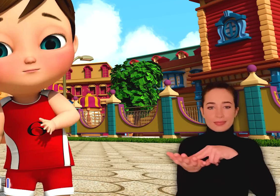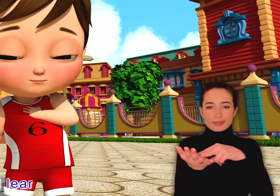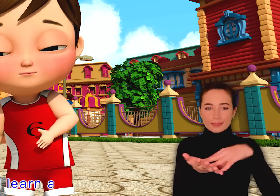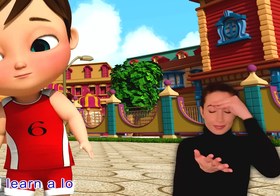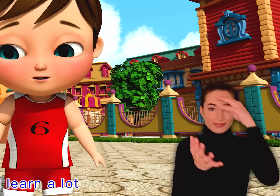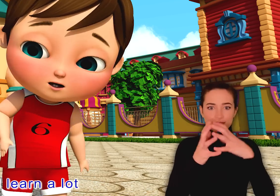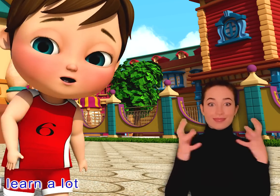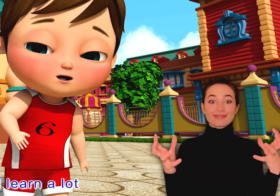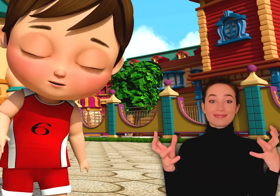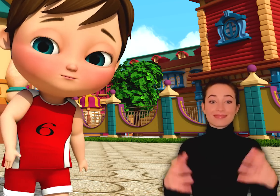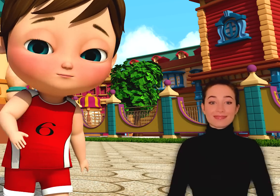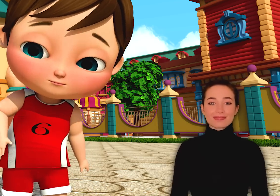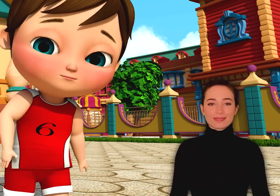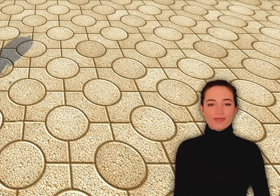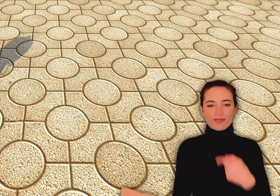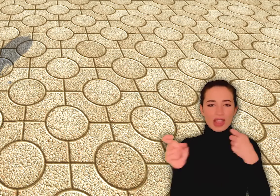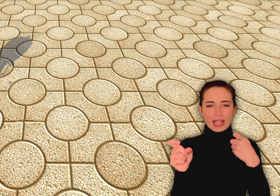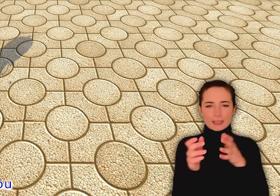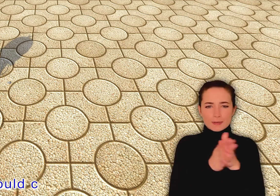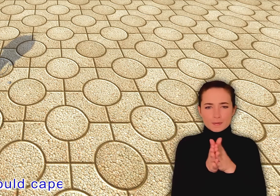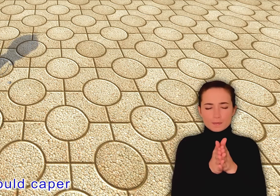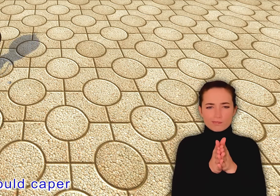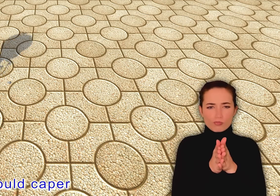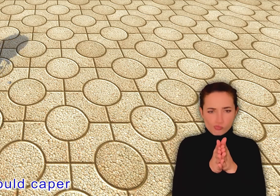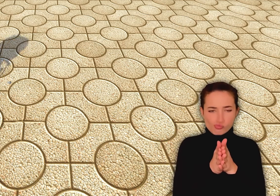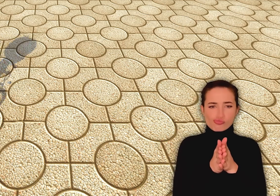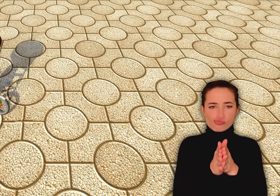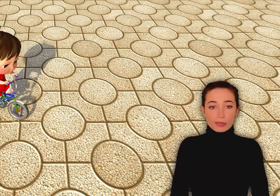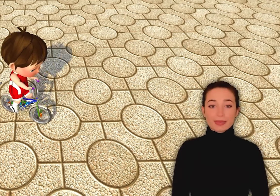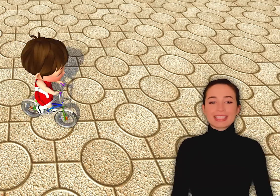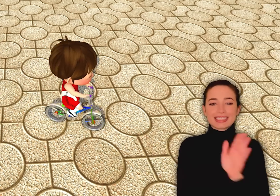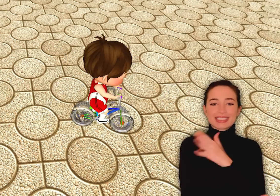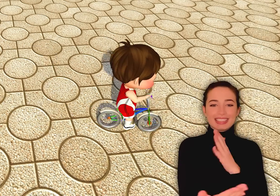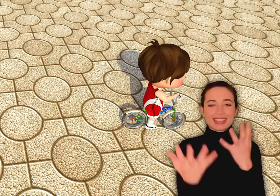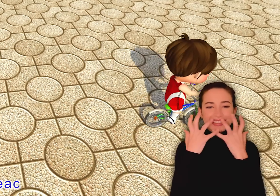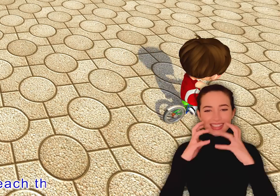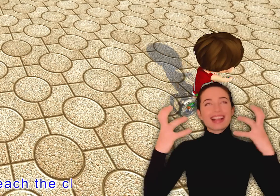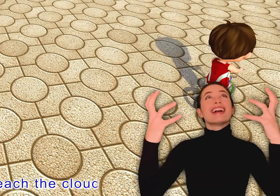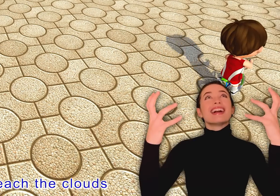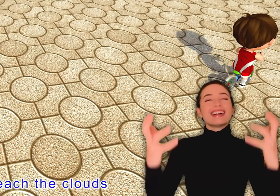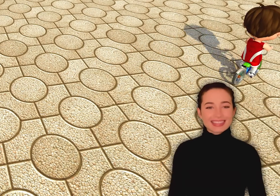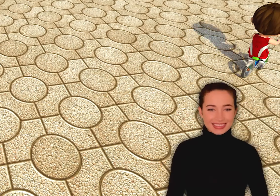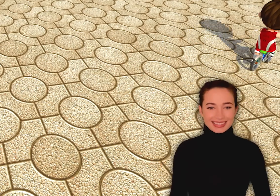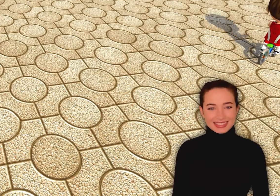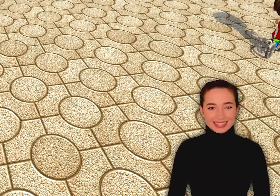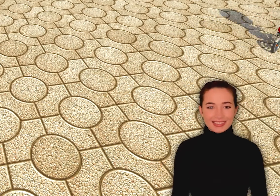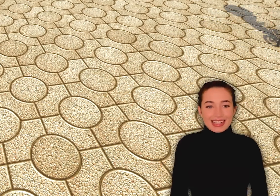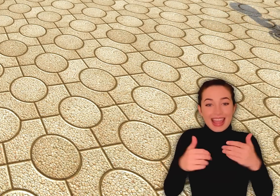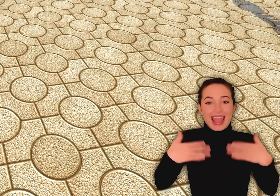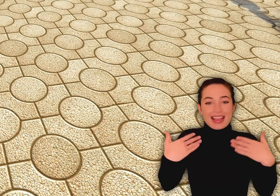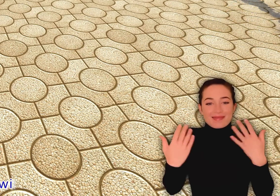up we'll hop and learn a lot as fast as we could Caper and sing aloud and reach the